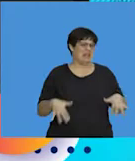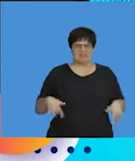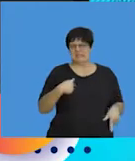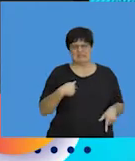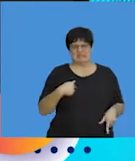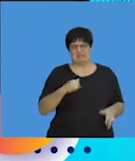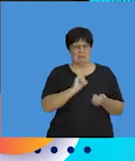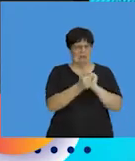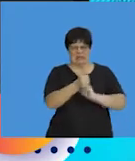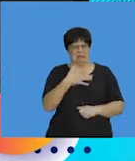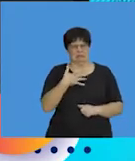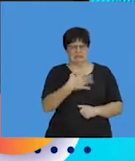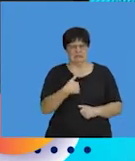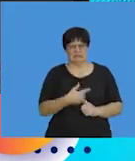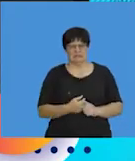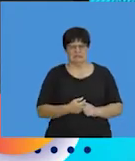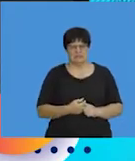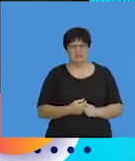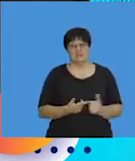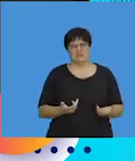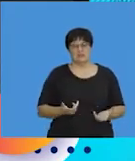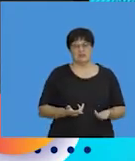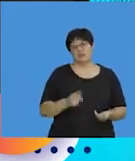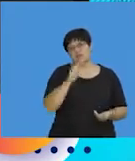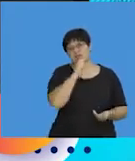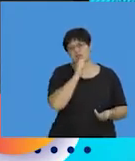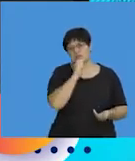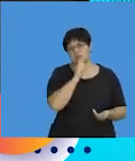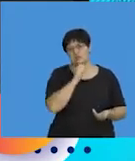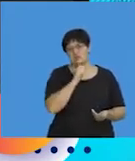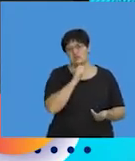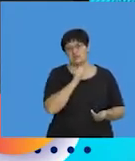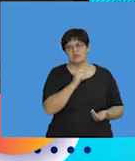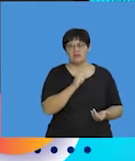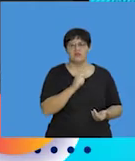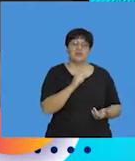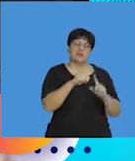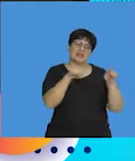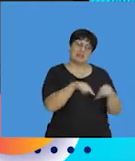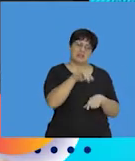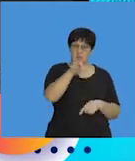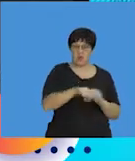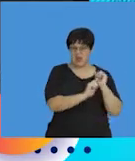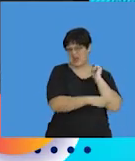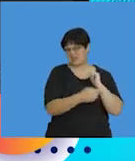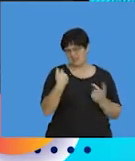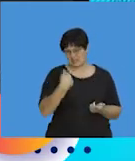I'm lazy. I don't like that maths. We could use the last equation with delta